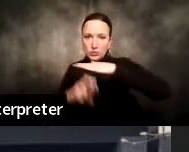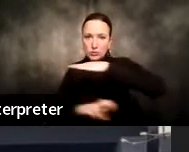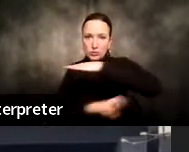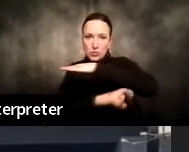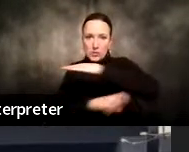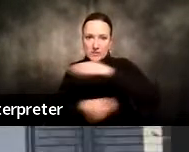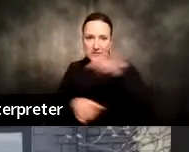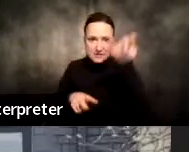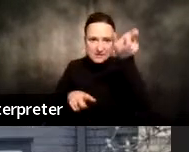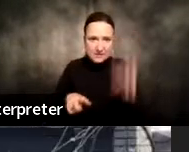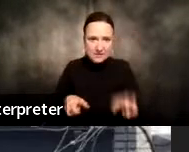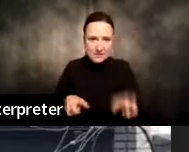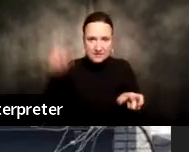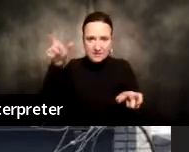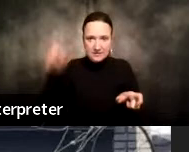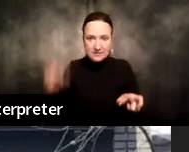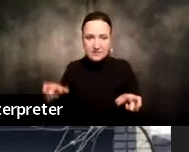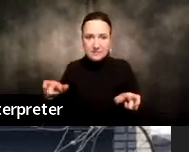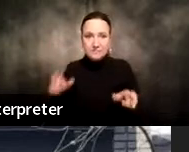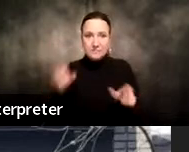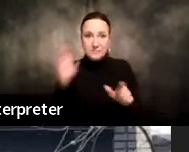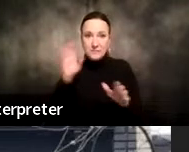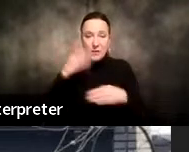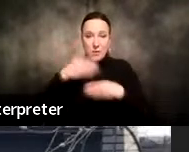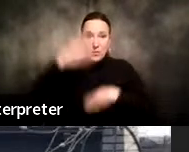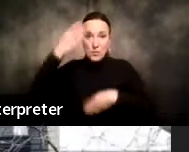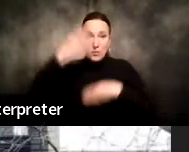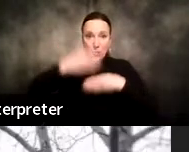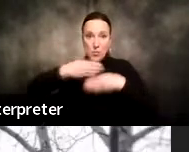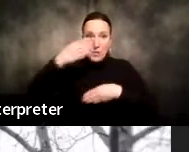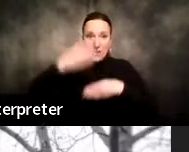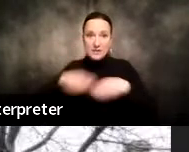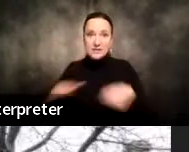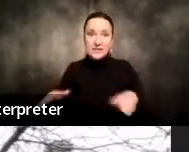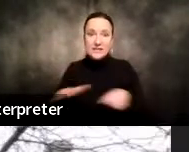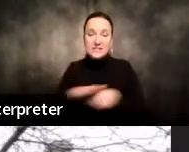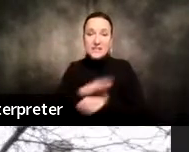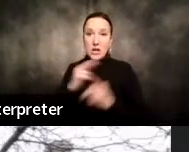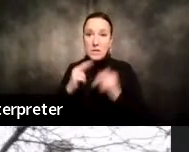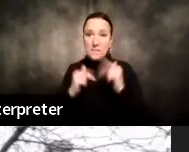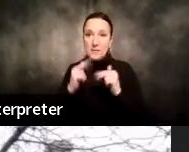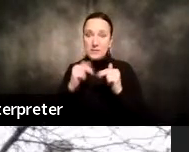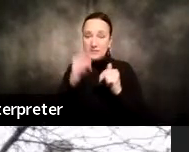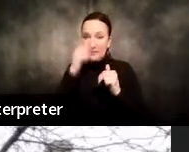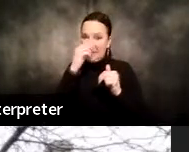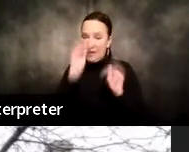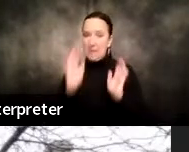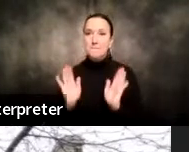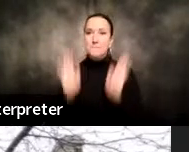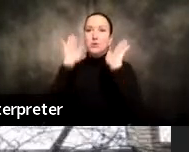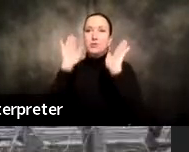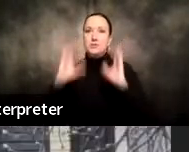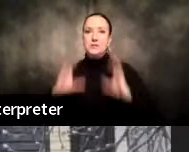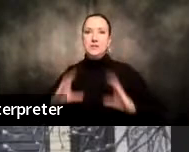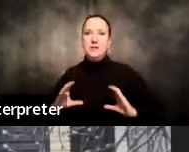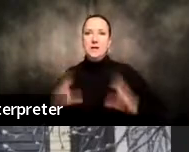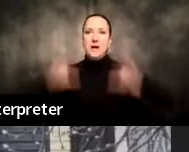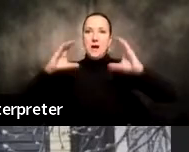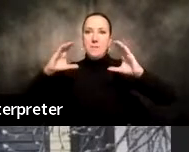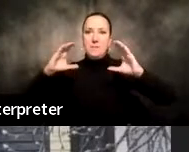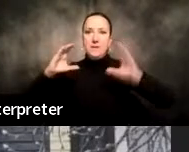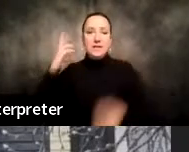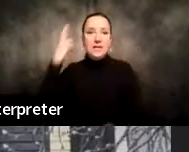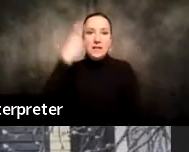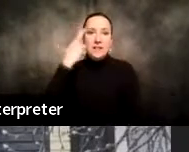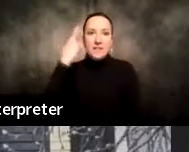It's here. All of the windows, you can see the brick level. The entire building basically got shifted up. So that's why they